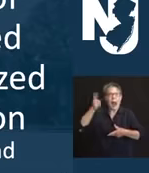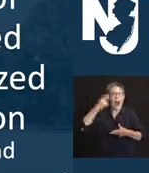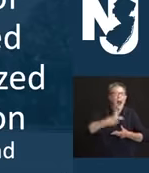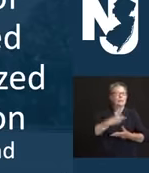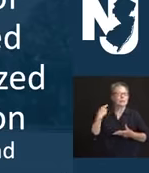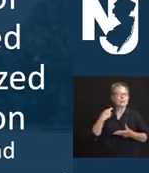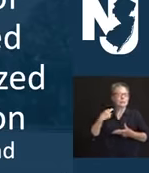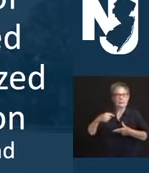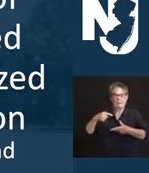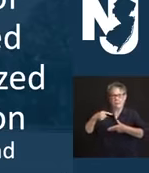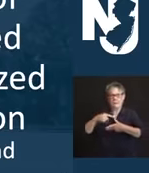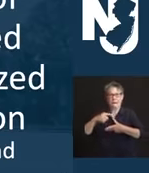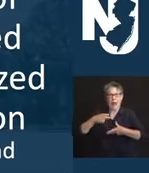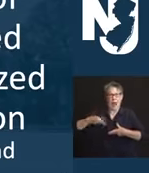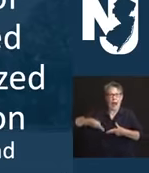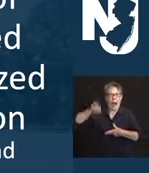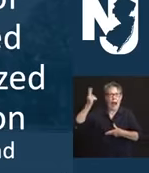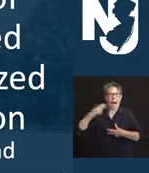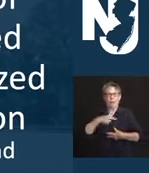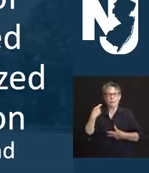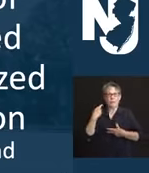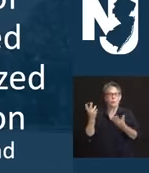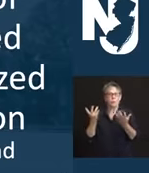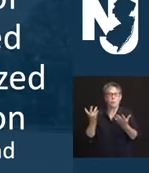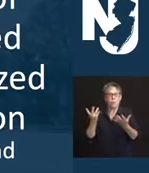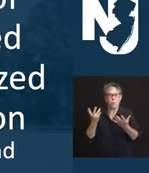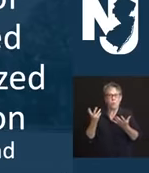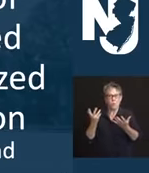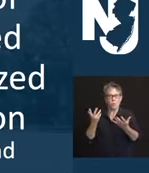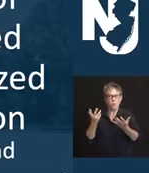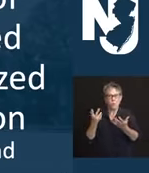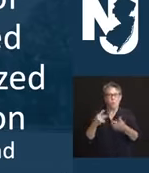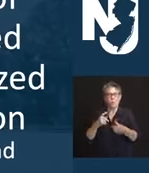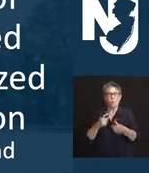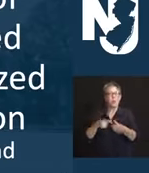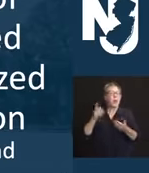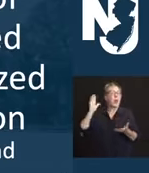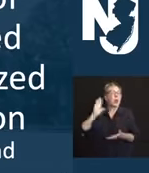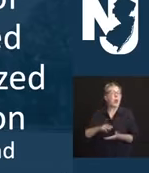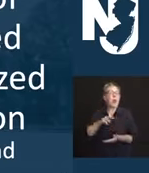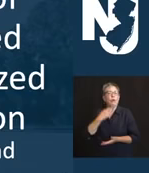resume competitions starting next Monday, a week from today, on June 22.